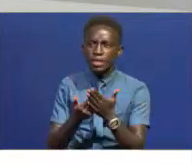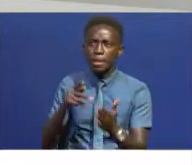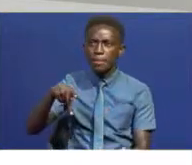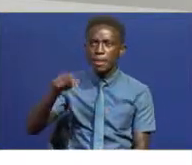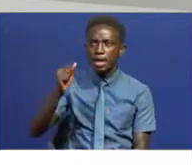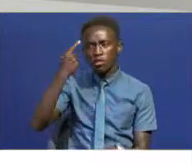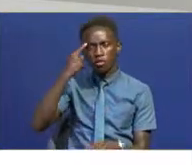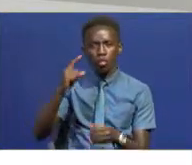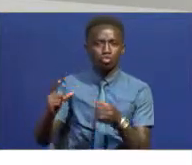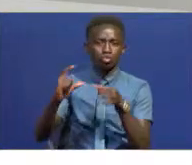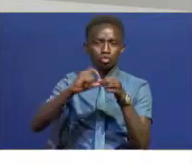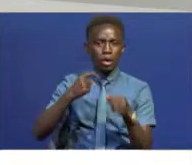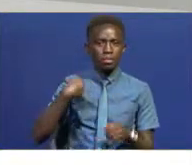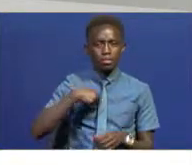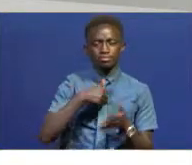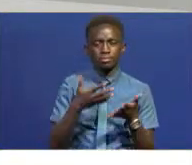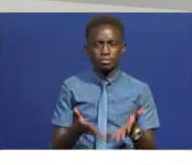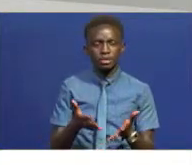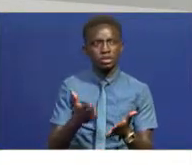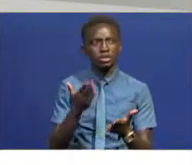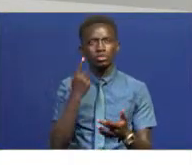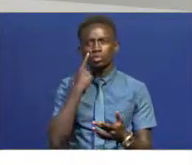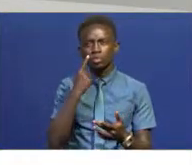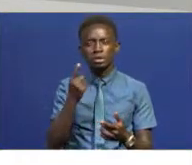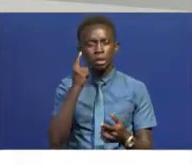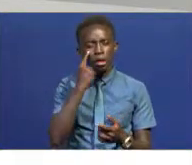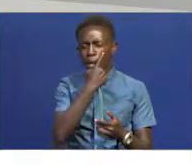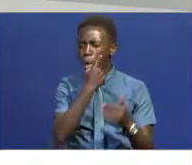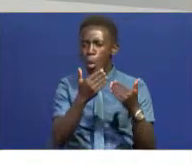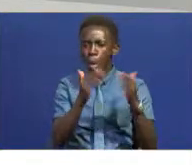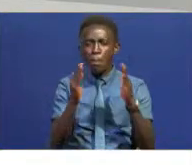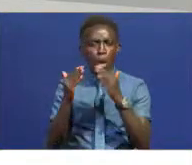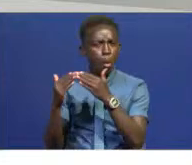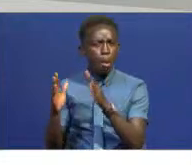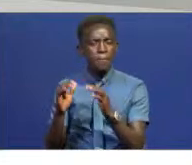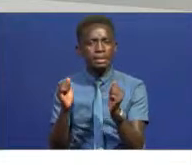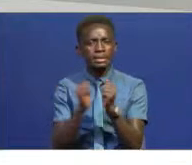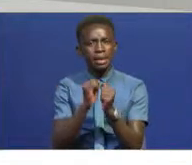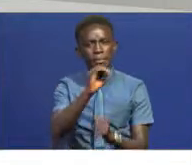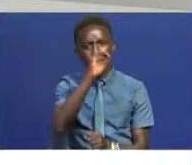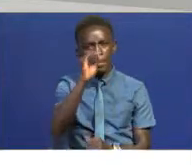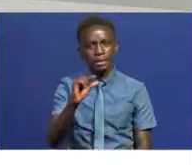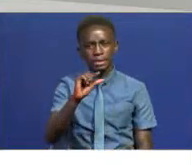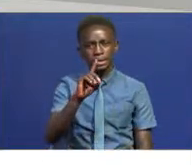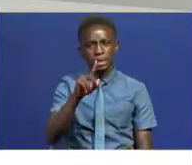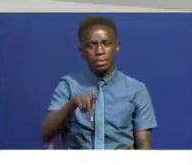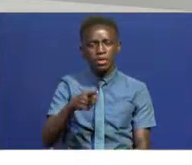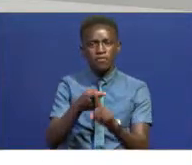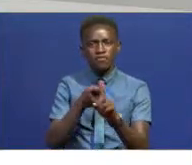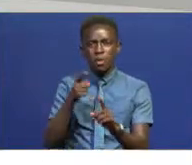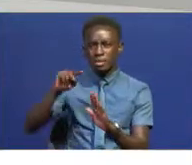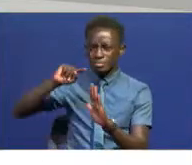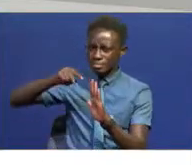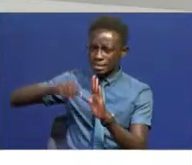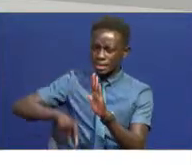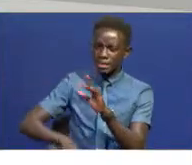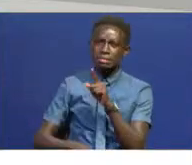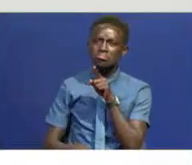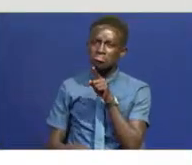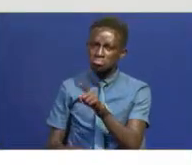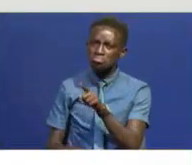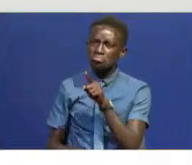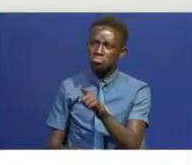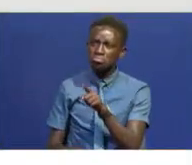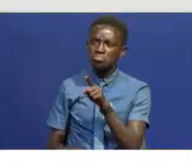mean, it's been an eye-opener. 10% of our GDP coming from the mining sector, and that is the state